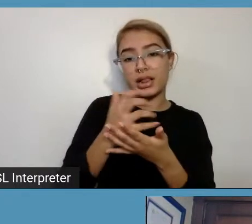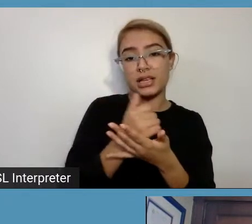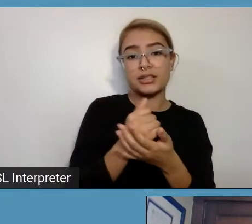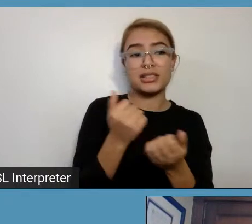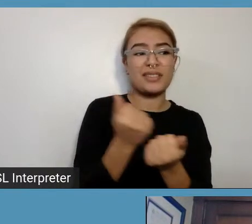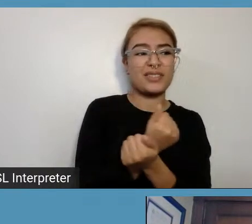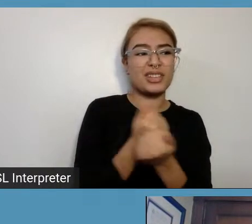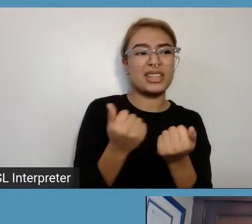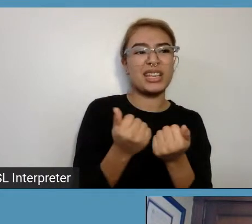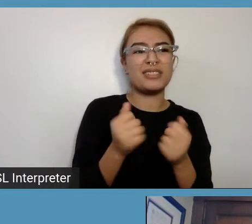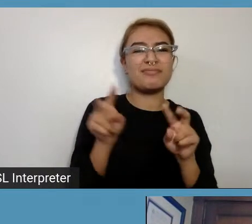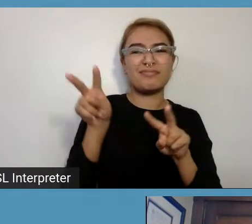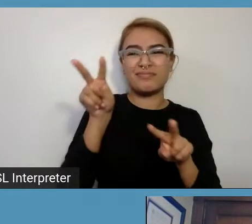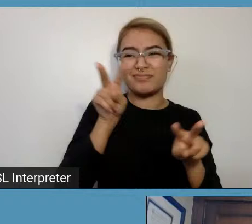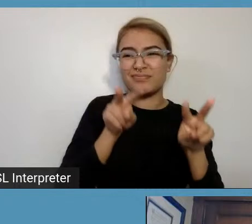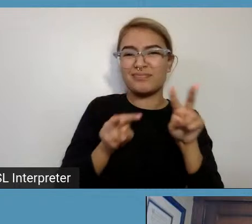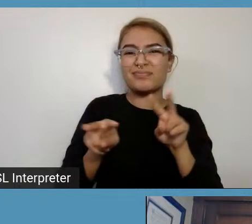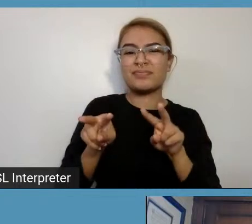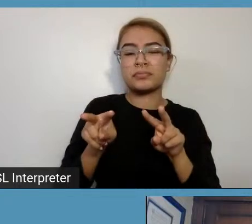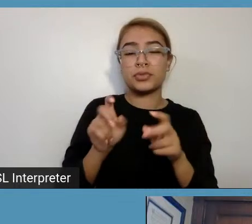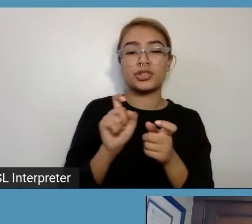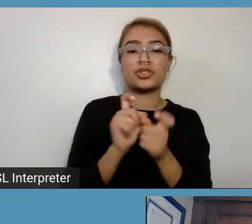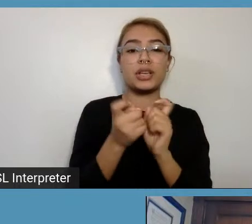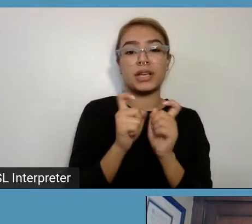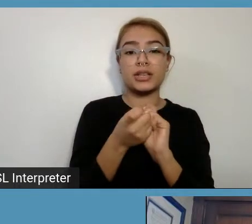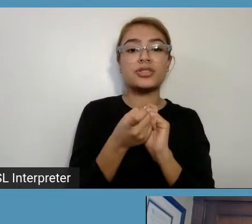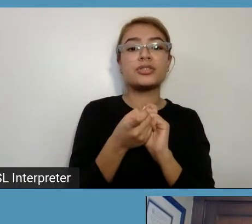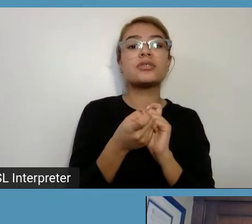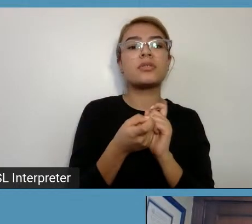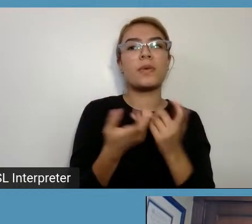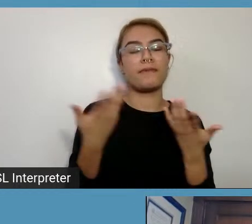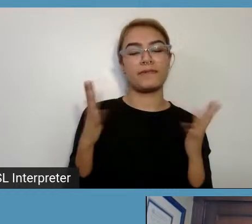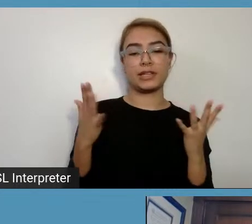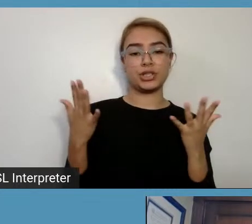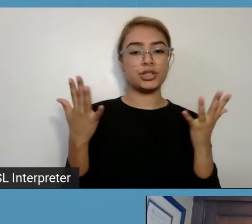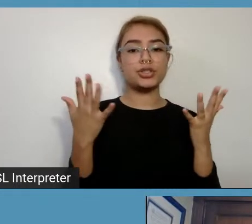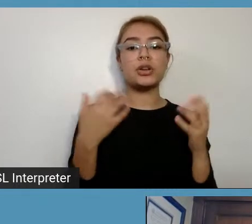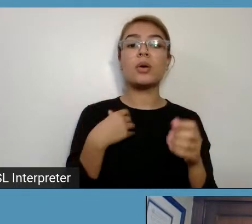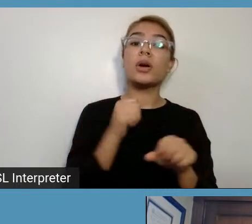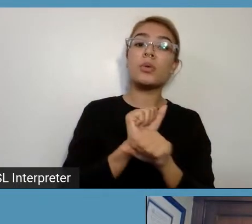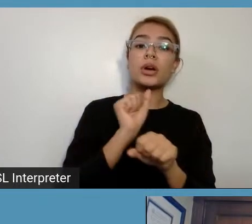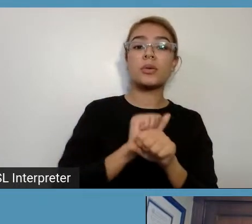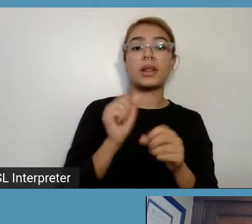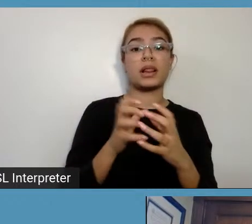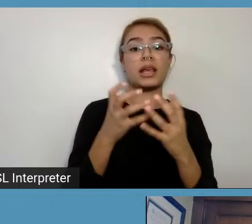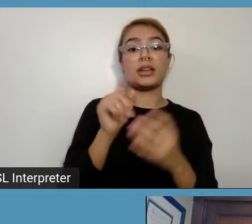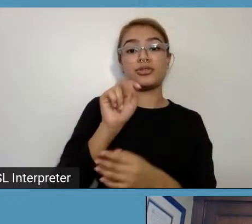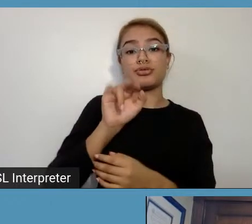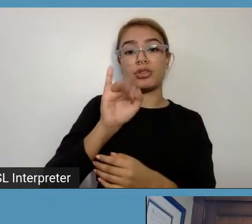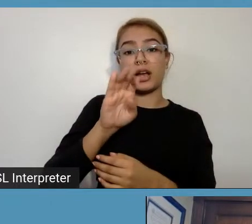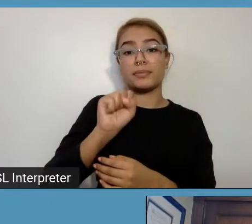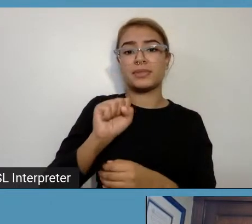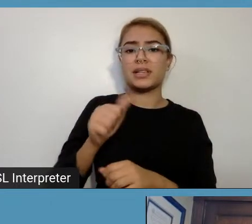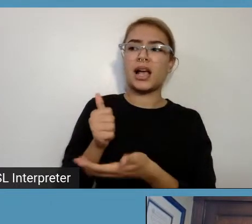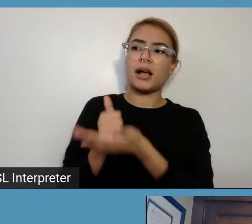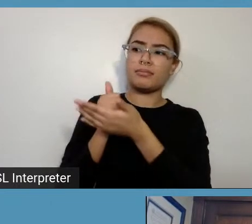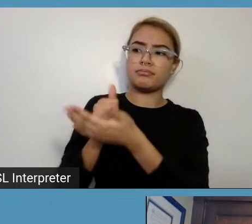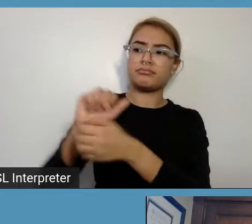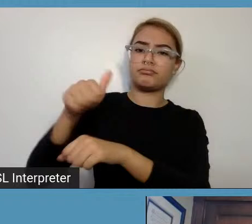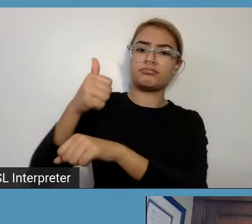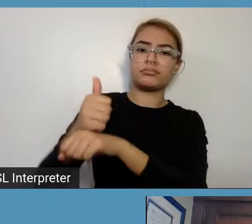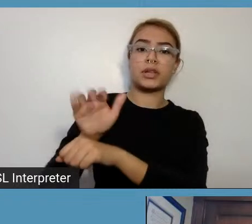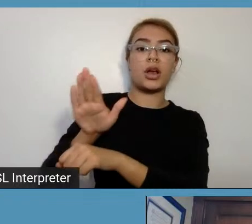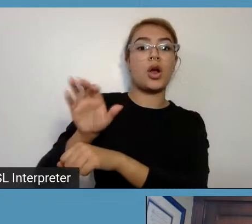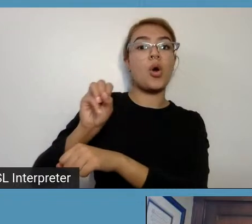that needs to be repatriated definitely has, but we're working with several tribes to help them create their own